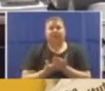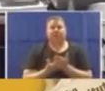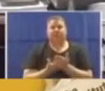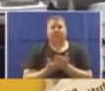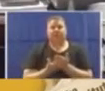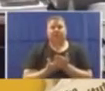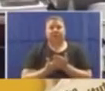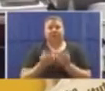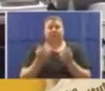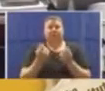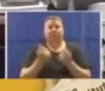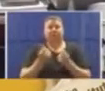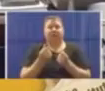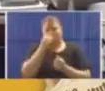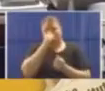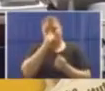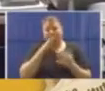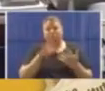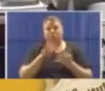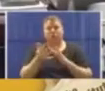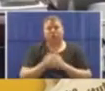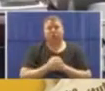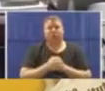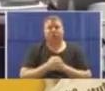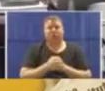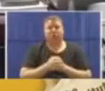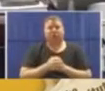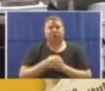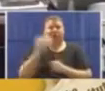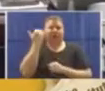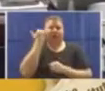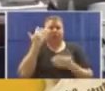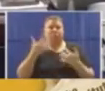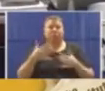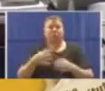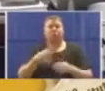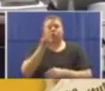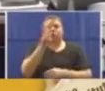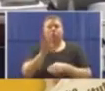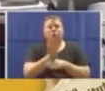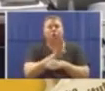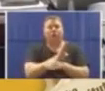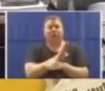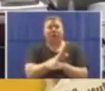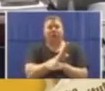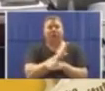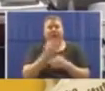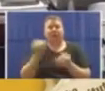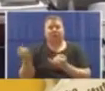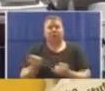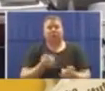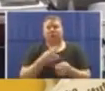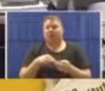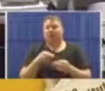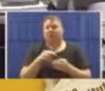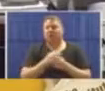and corruption. Government has already introduced 2 bills in the National Assembly in July and August 2022 to